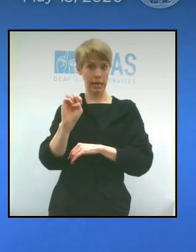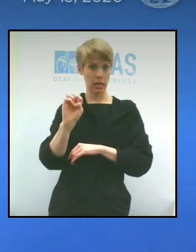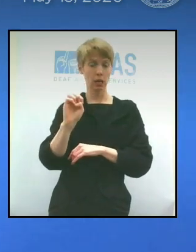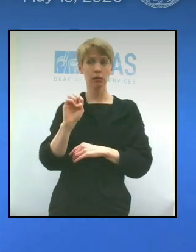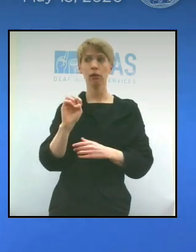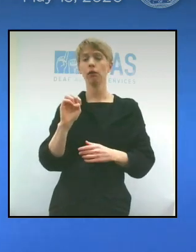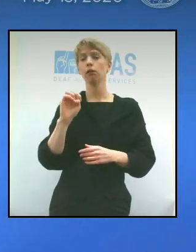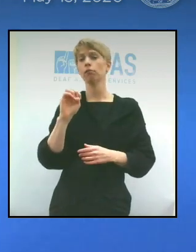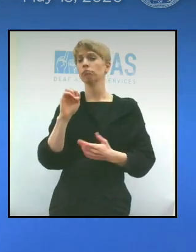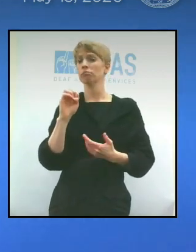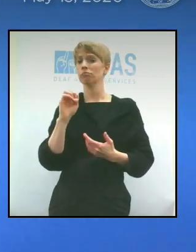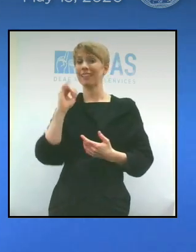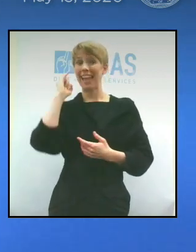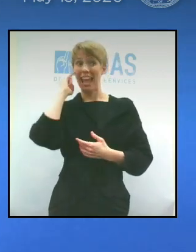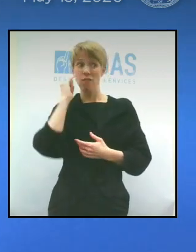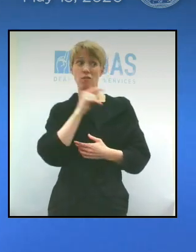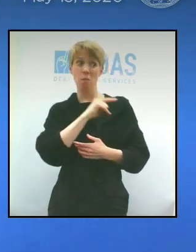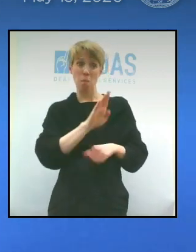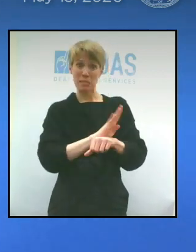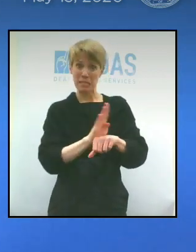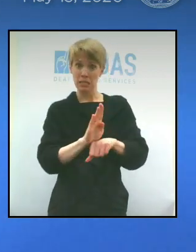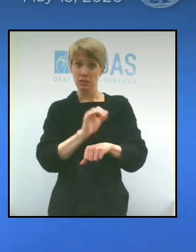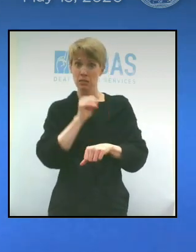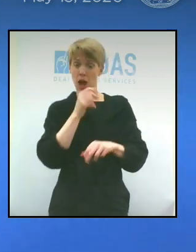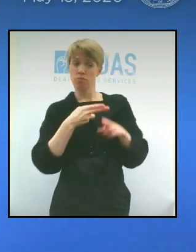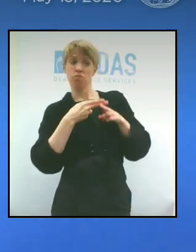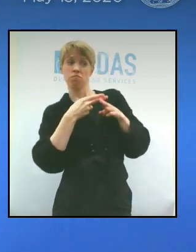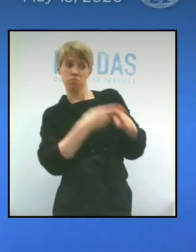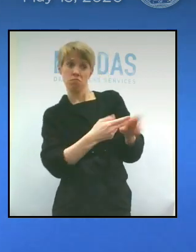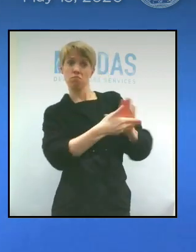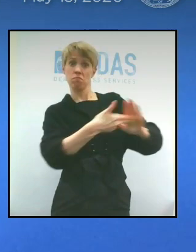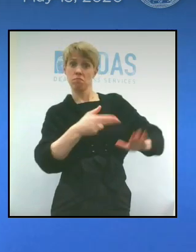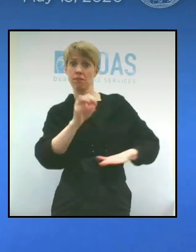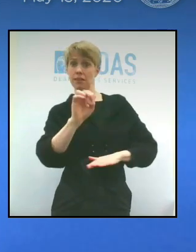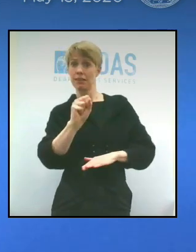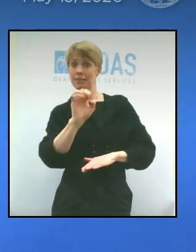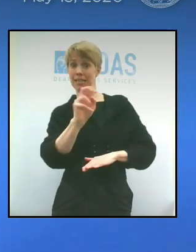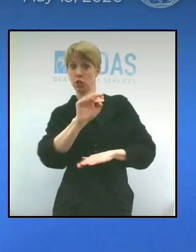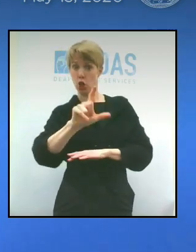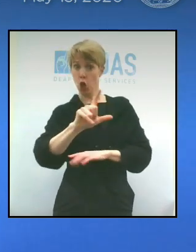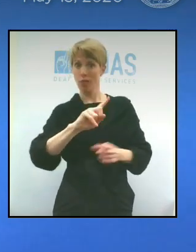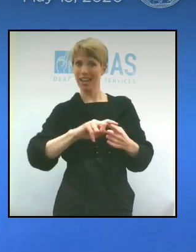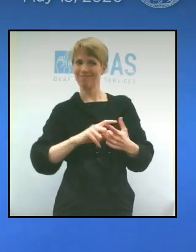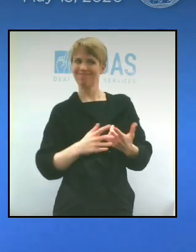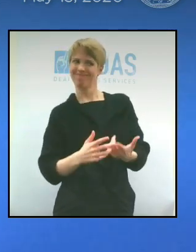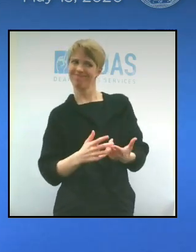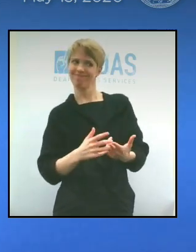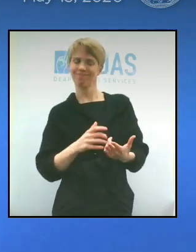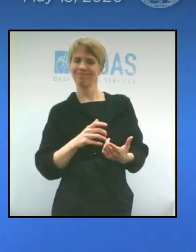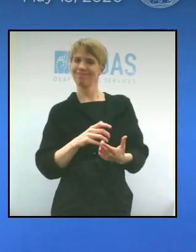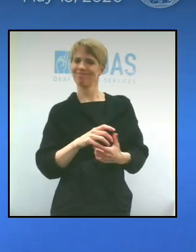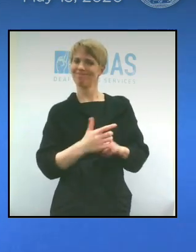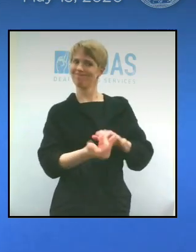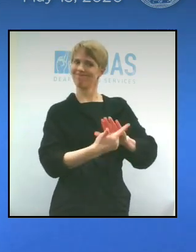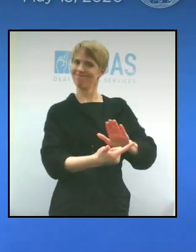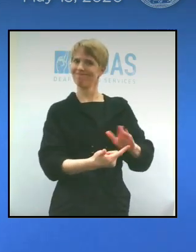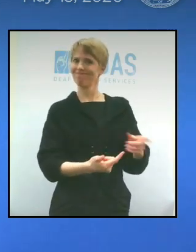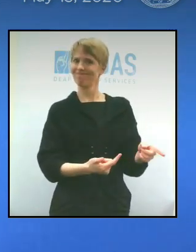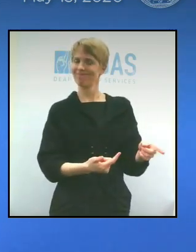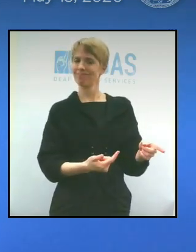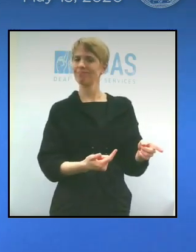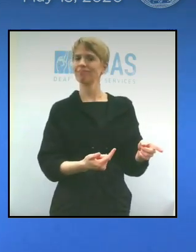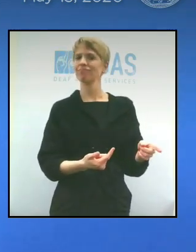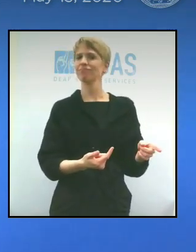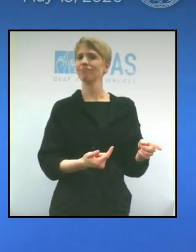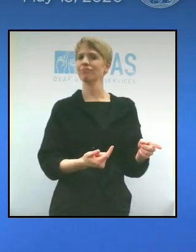essential, they should not have been doing it in the first place. So if it's a company that has been doing deliveries, yeah, they could have done that as long as it